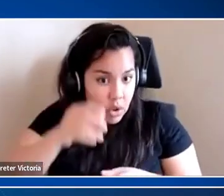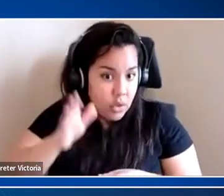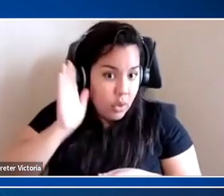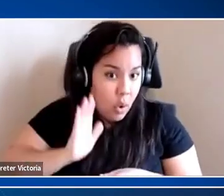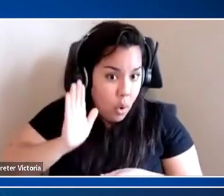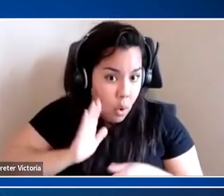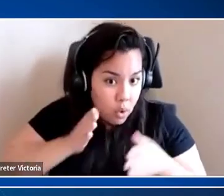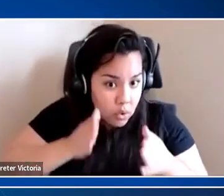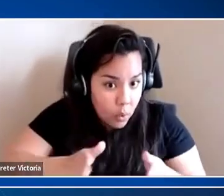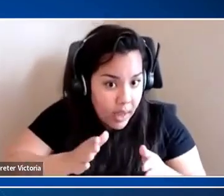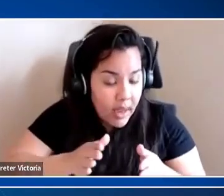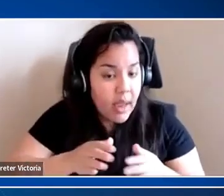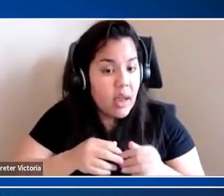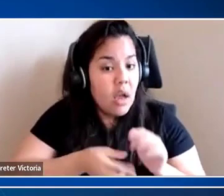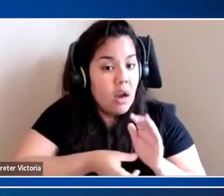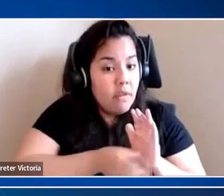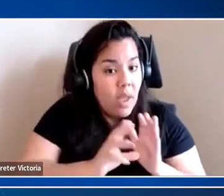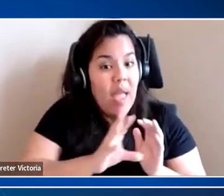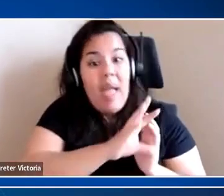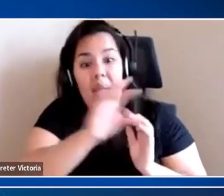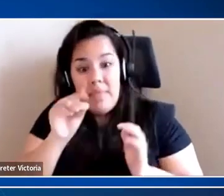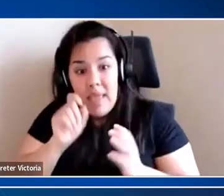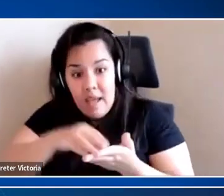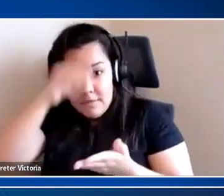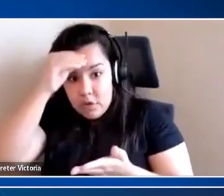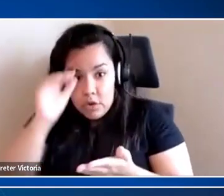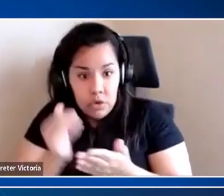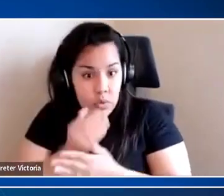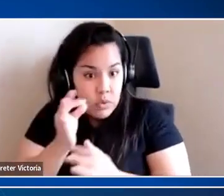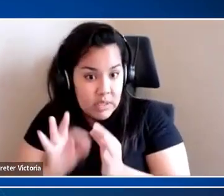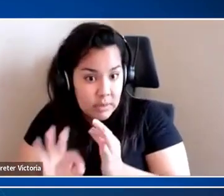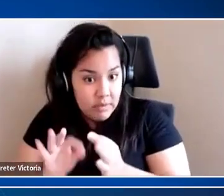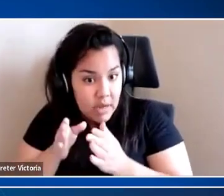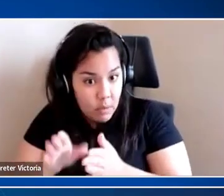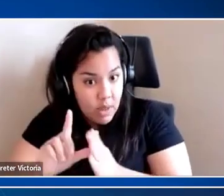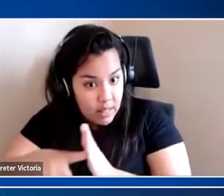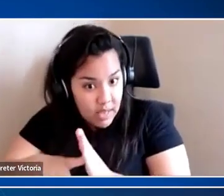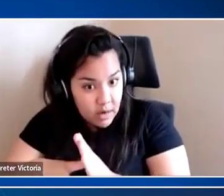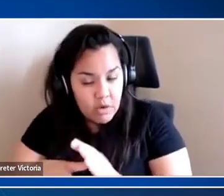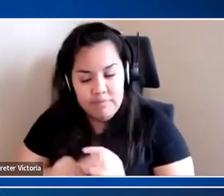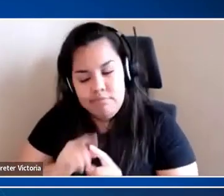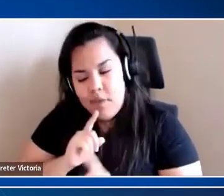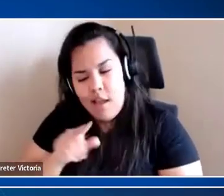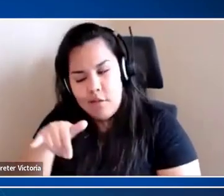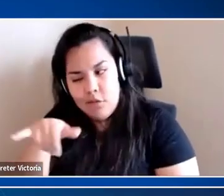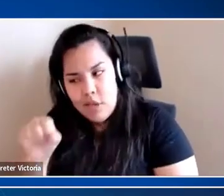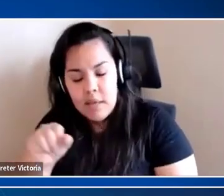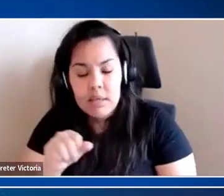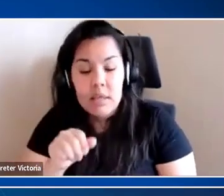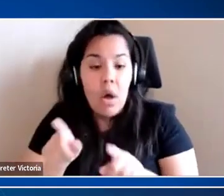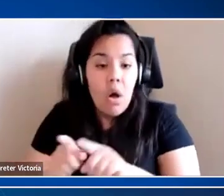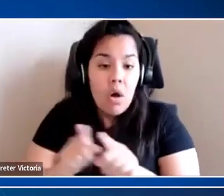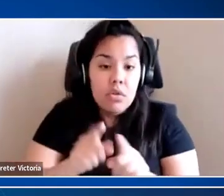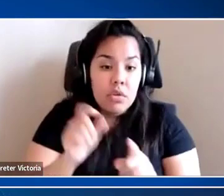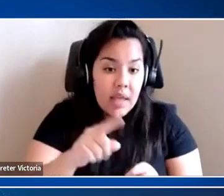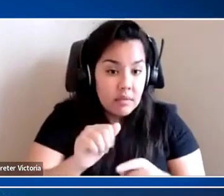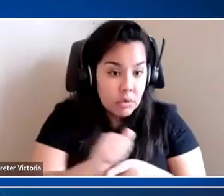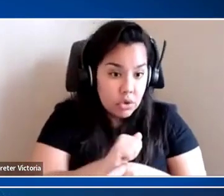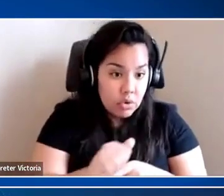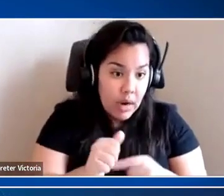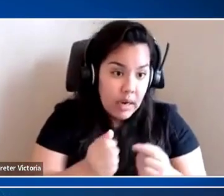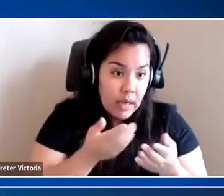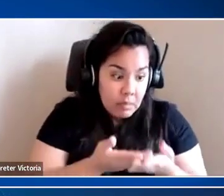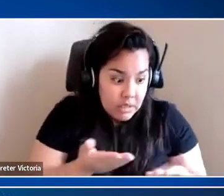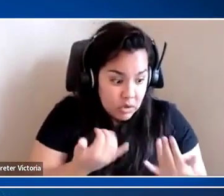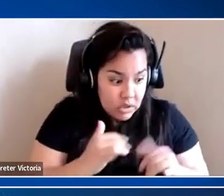scoring applications now and then the new simplified way later. The answer would be yes. And are there training materials still available to learn how applications